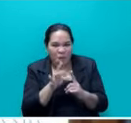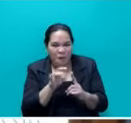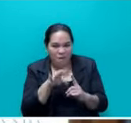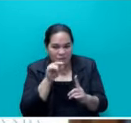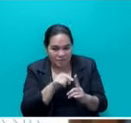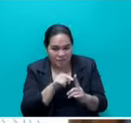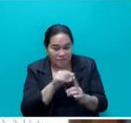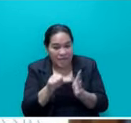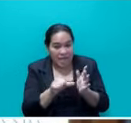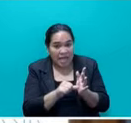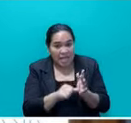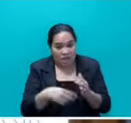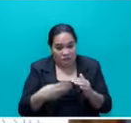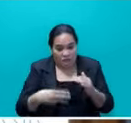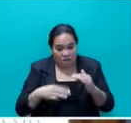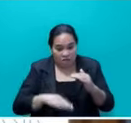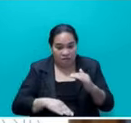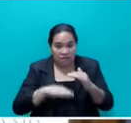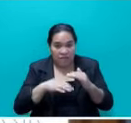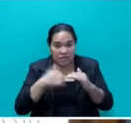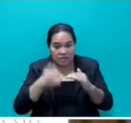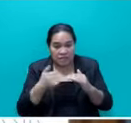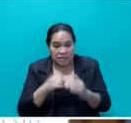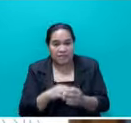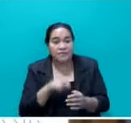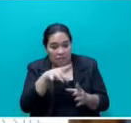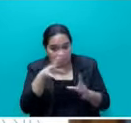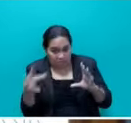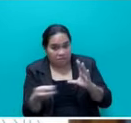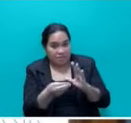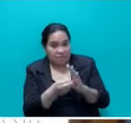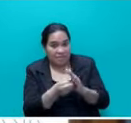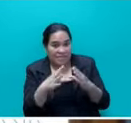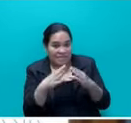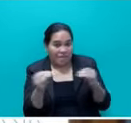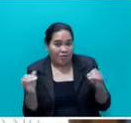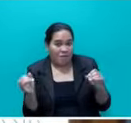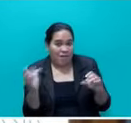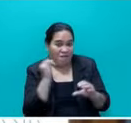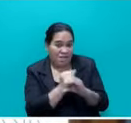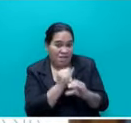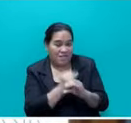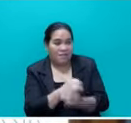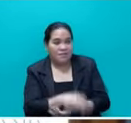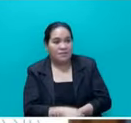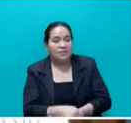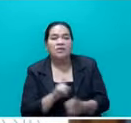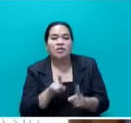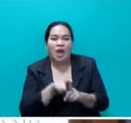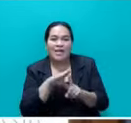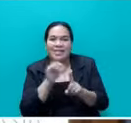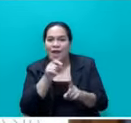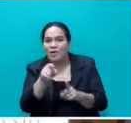being included in the definition of sexual offence. The example given where there are